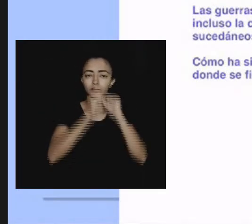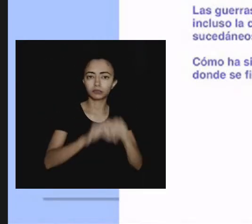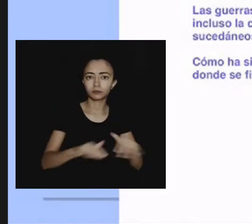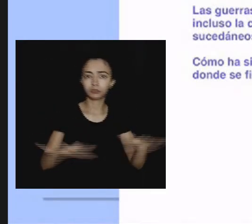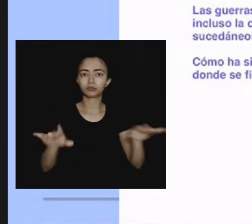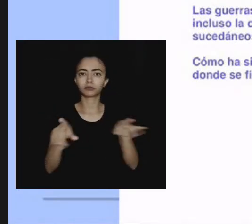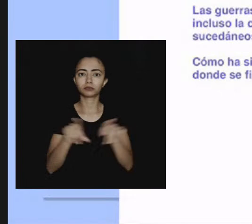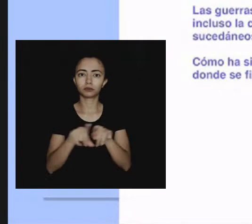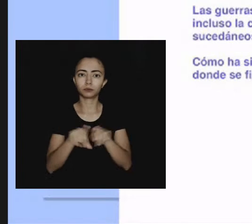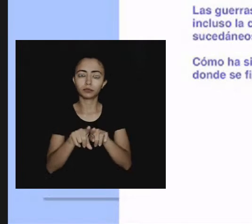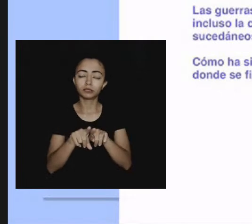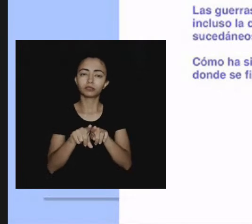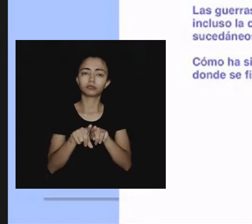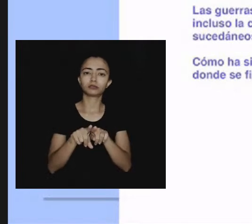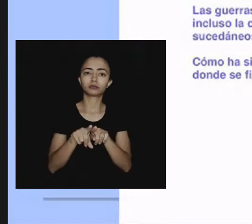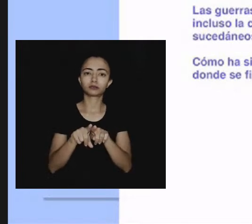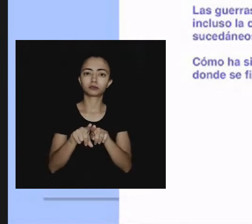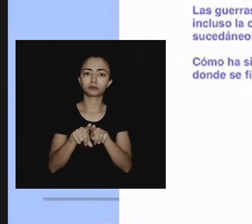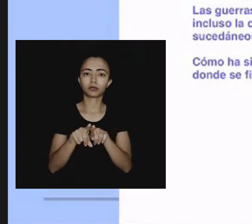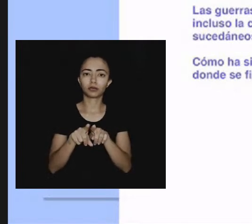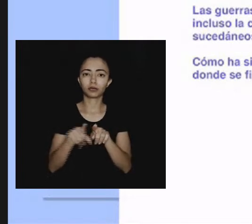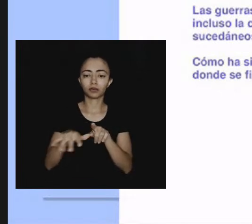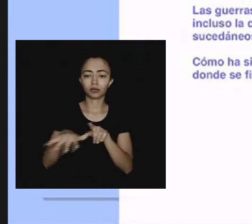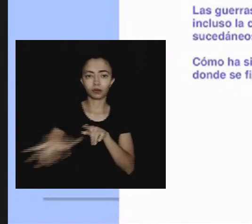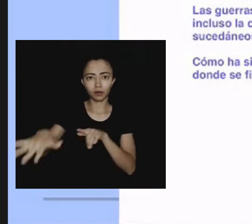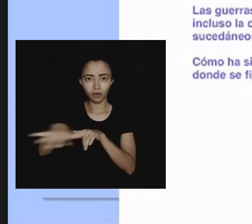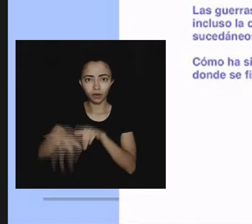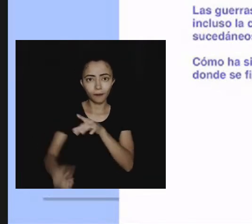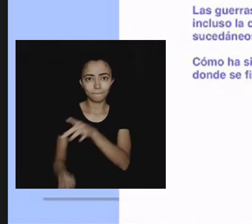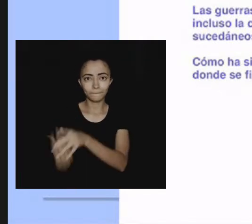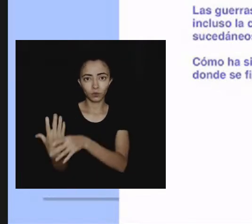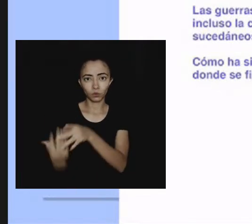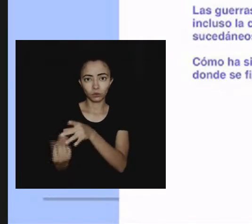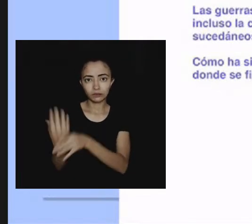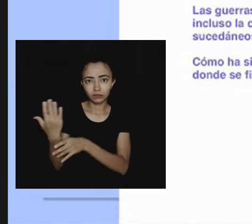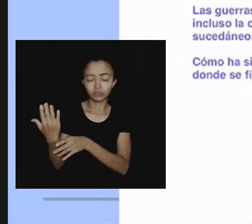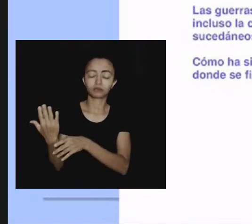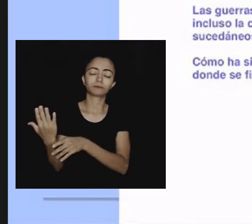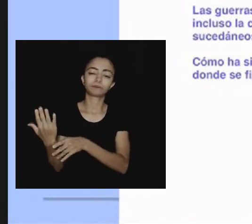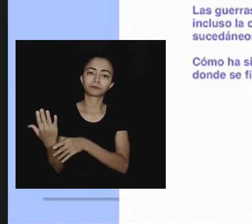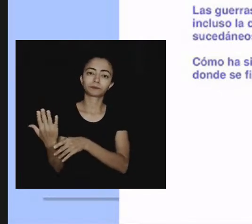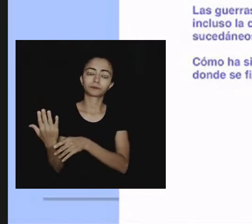climate changes, and even